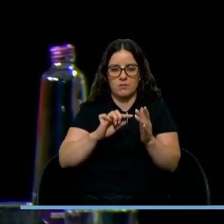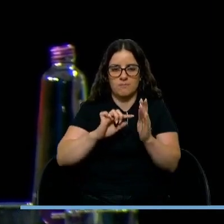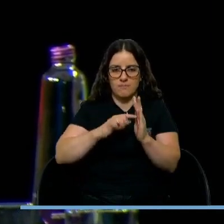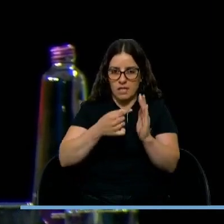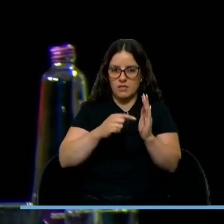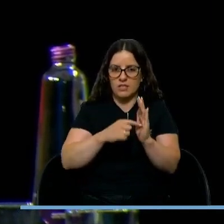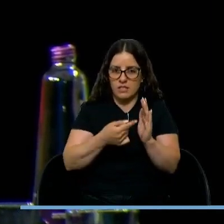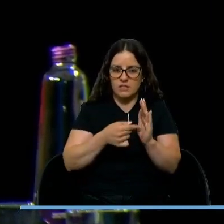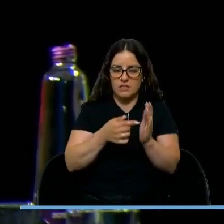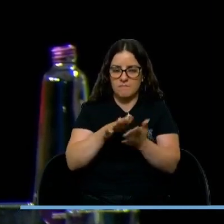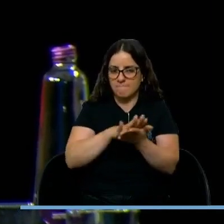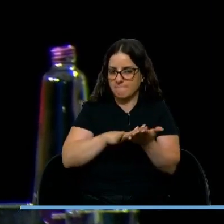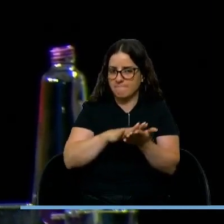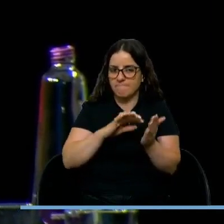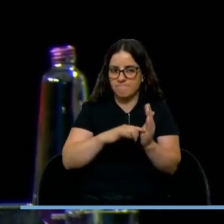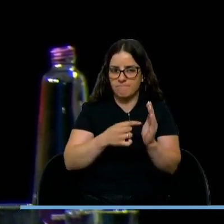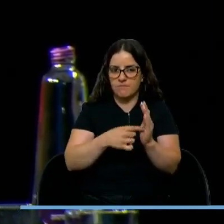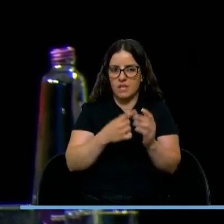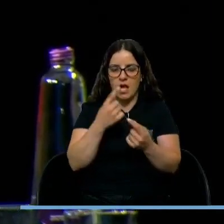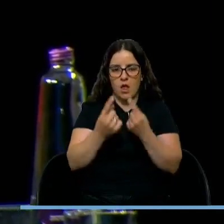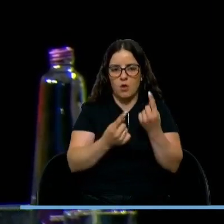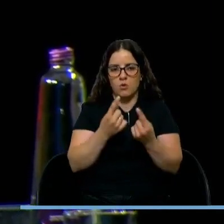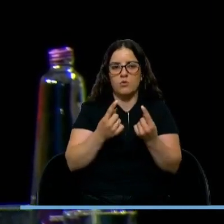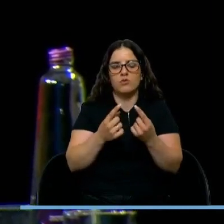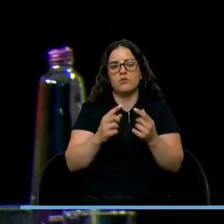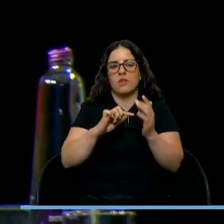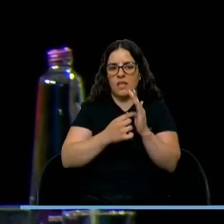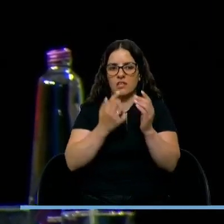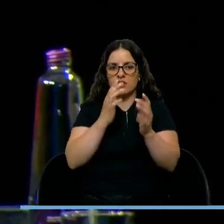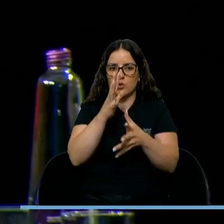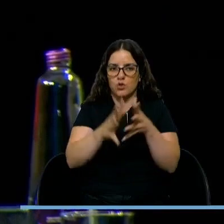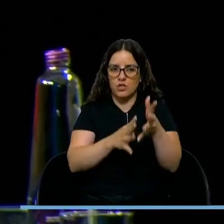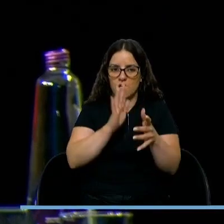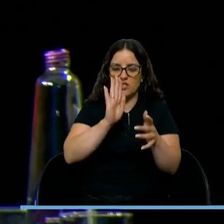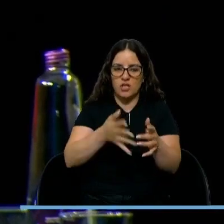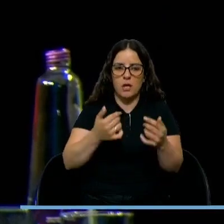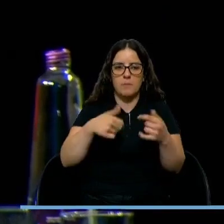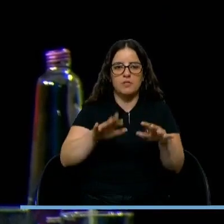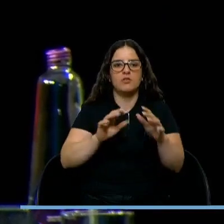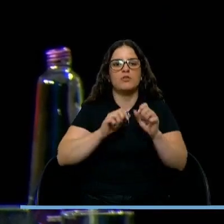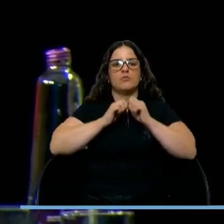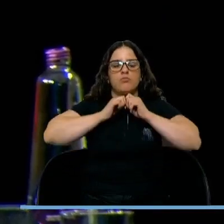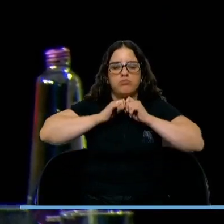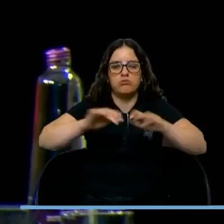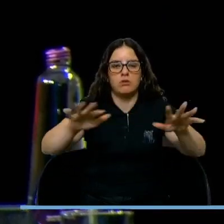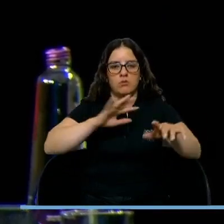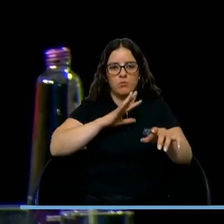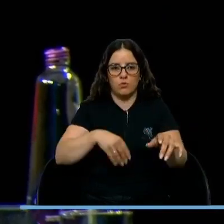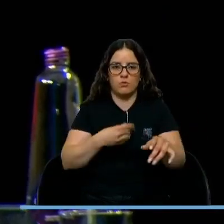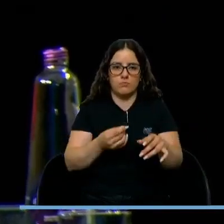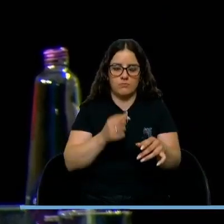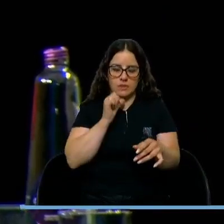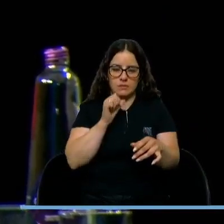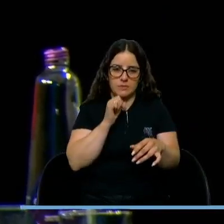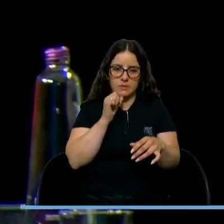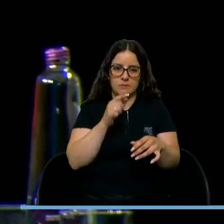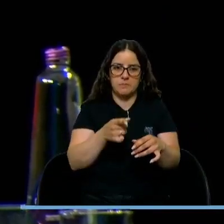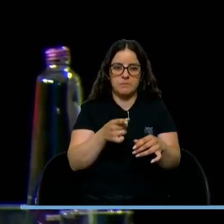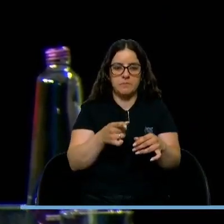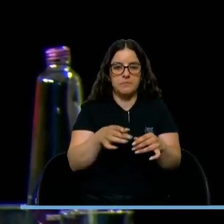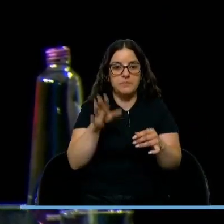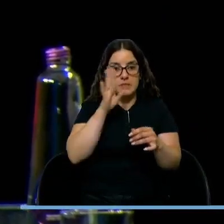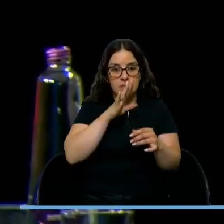I have to say that many of these solutions are in their pilot phase, already industrial pilot phase, but it's